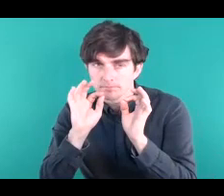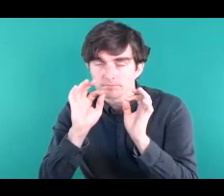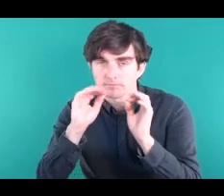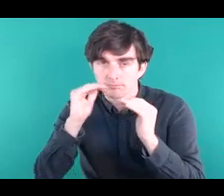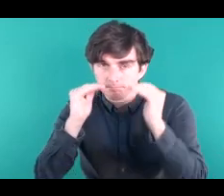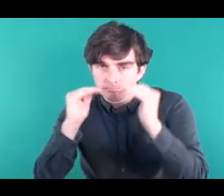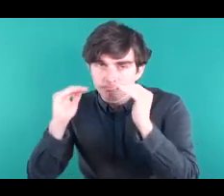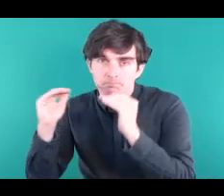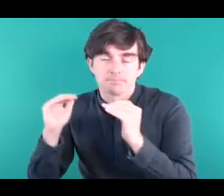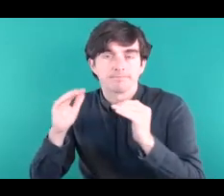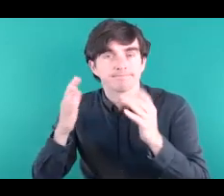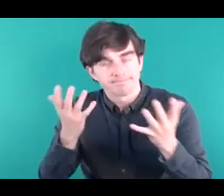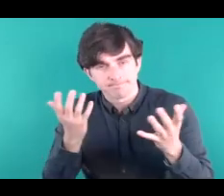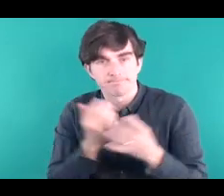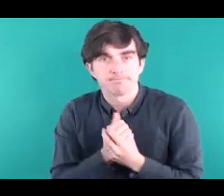Yeah, next slide.